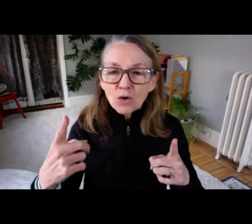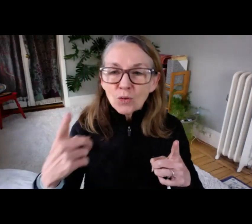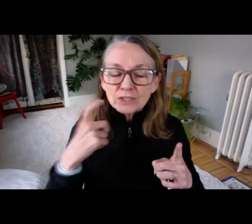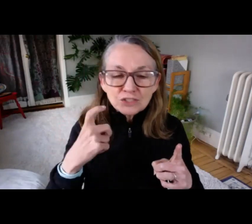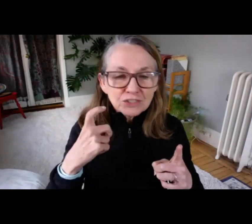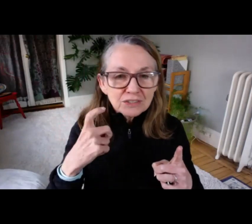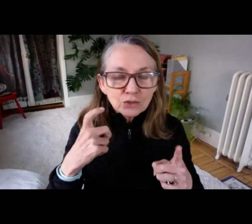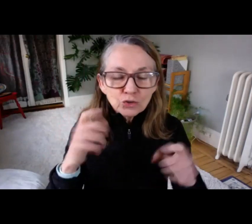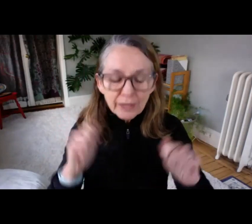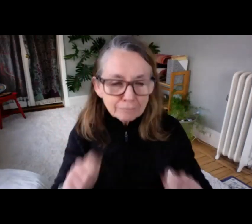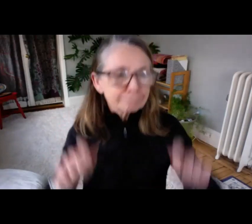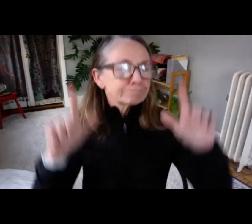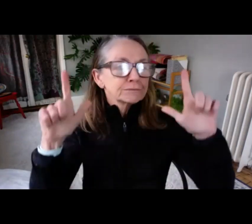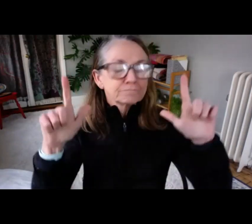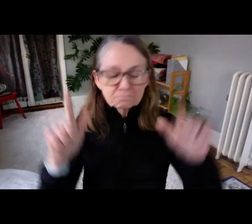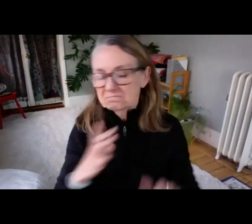Okay.